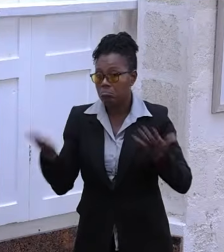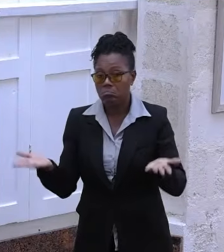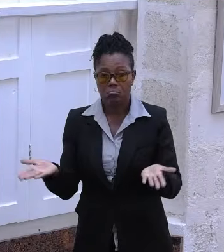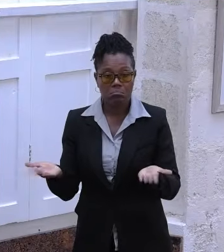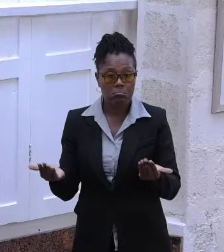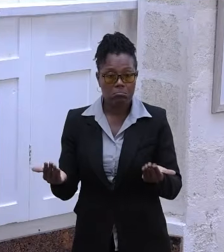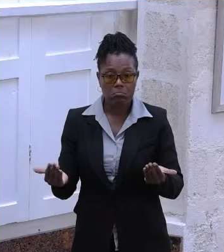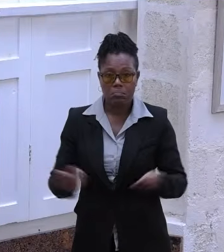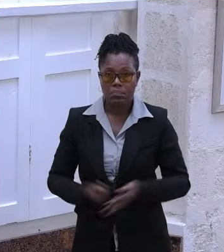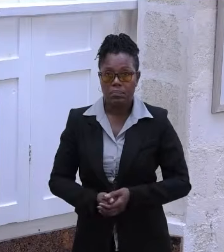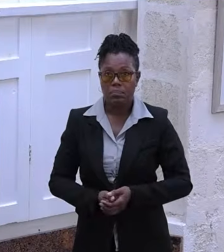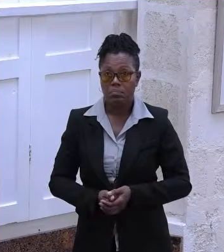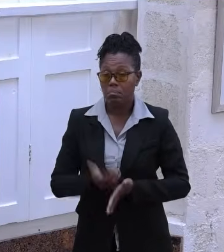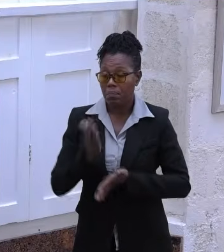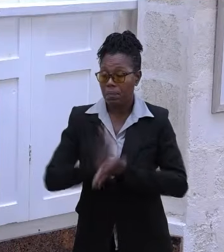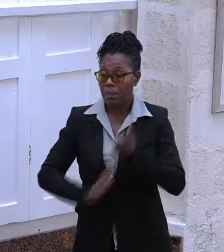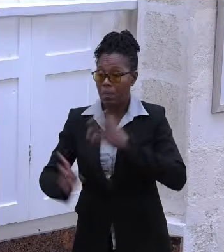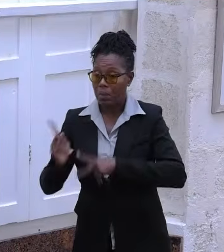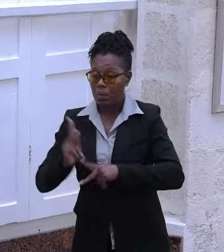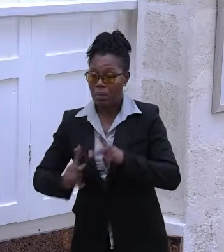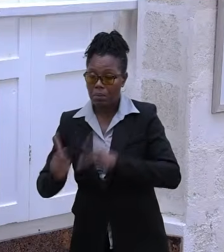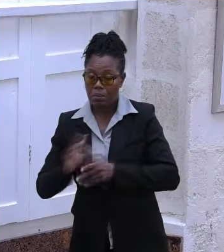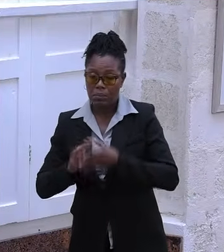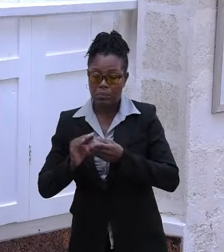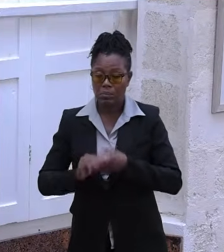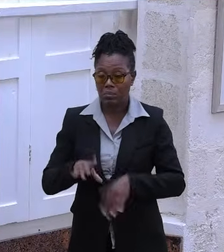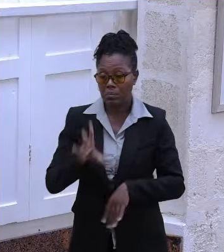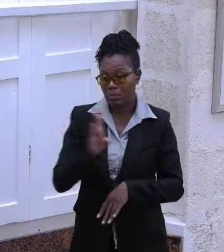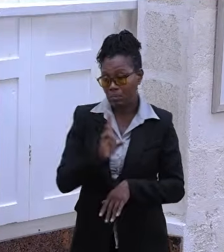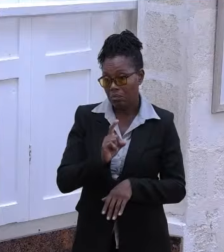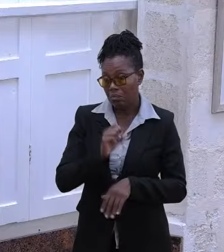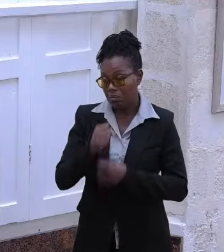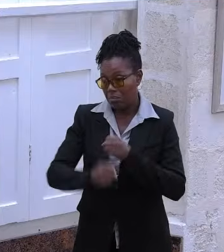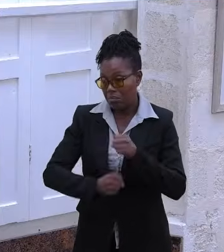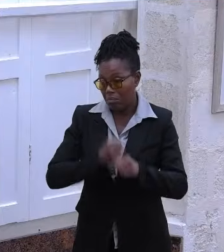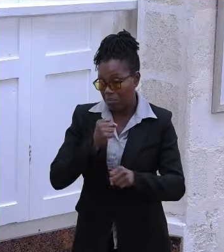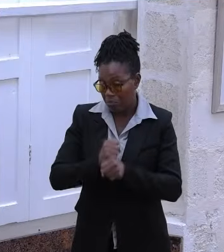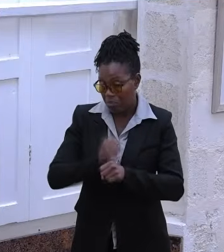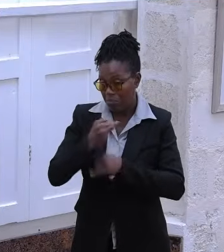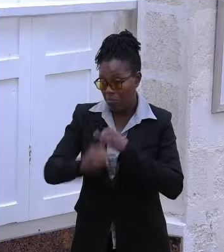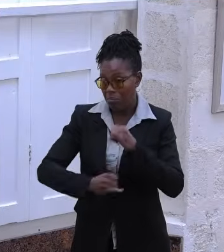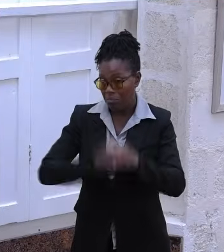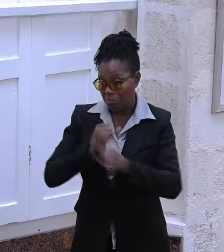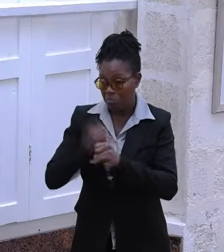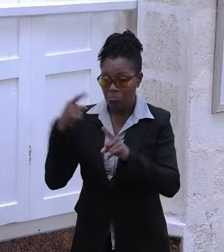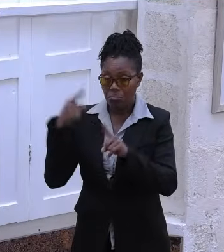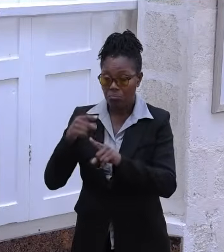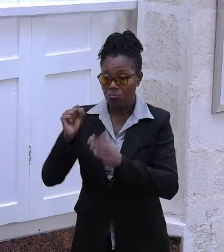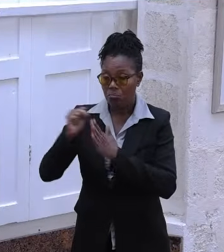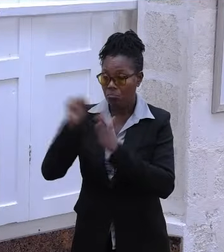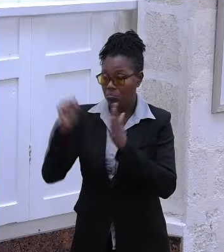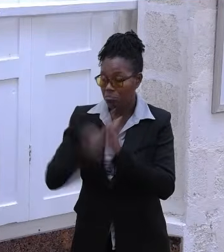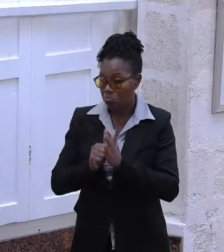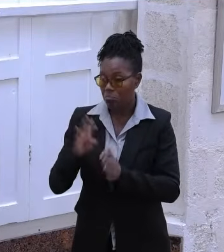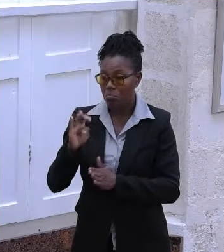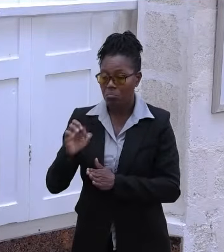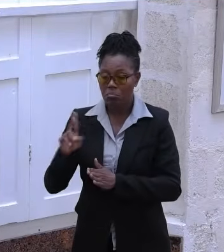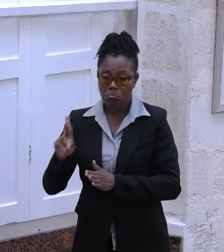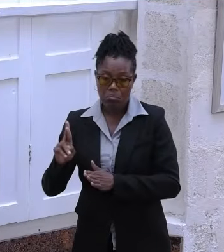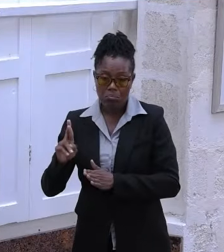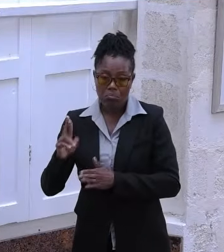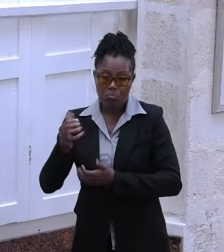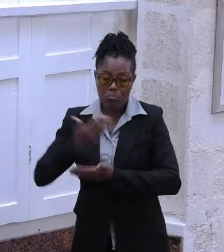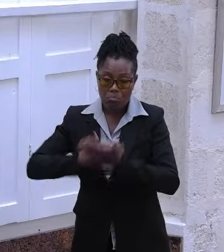Some persons cite the 5 to 7 year international gold standards, and the Bar Association concerned that the